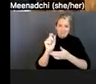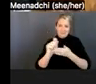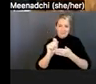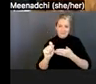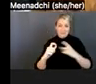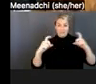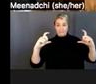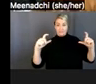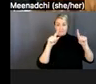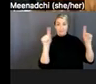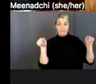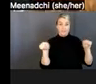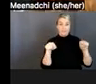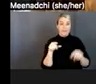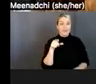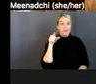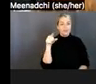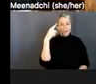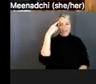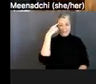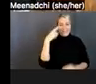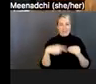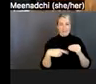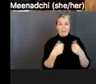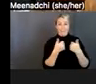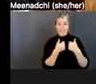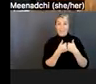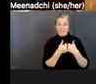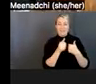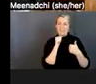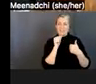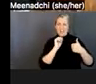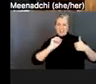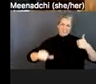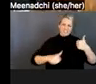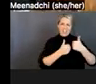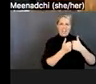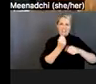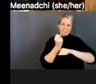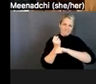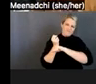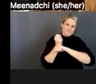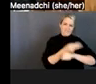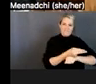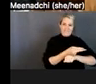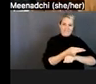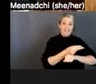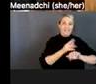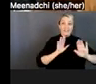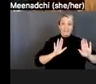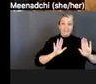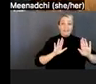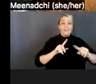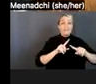about this game, not as a challenge to defeat someone, but as an invitation to